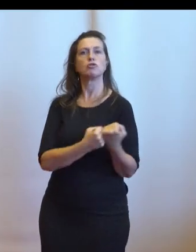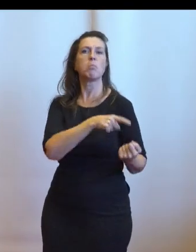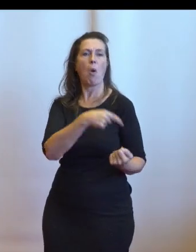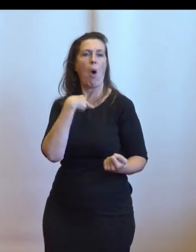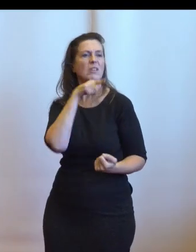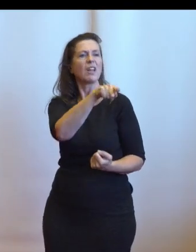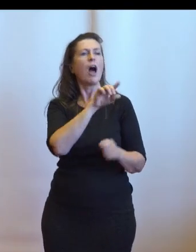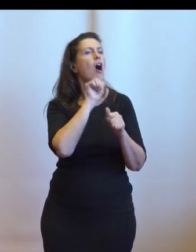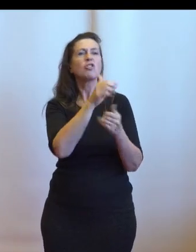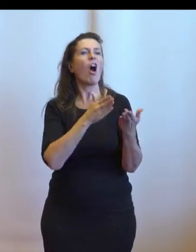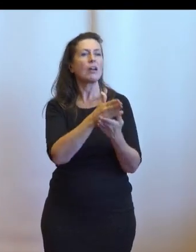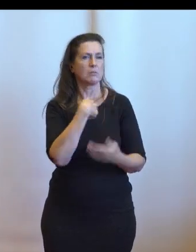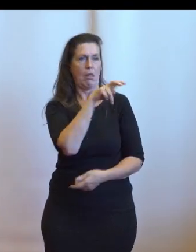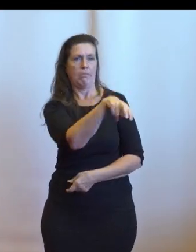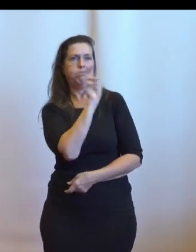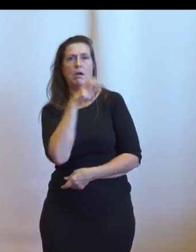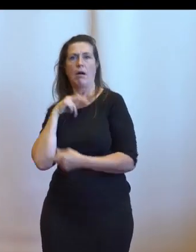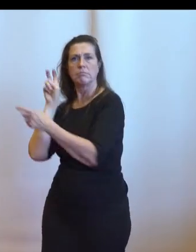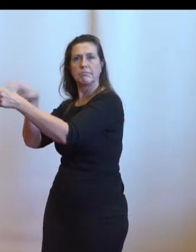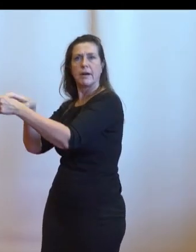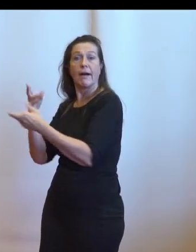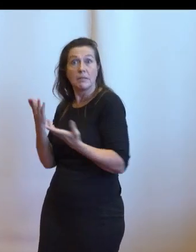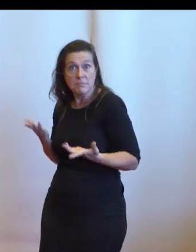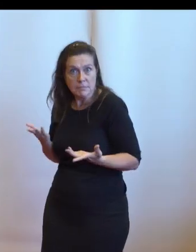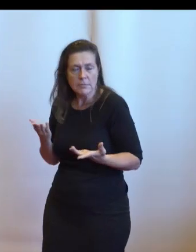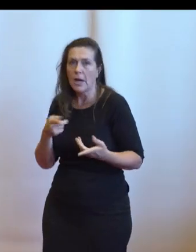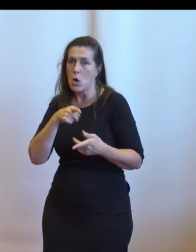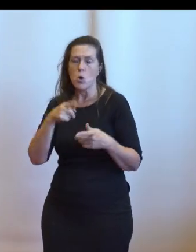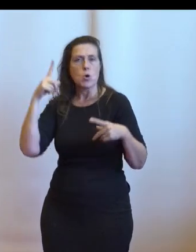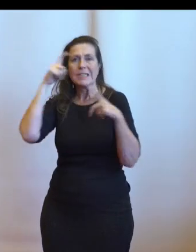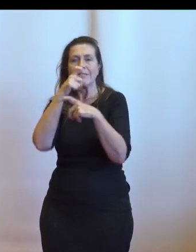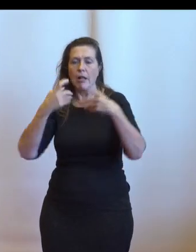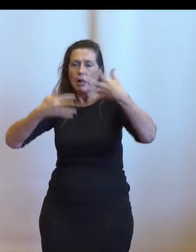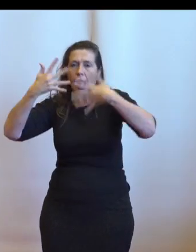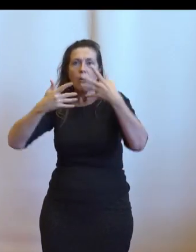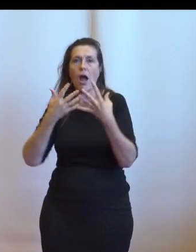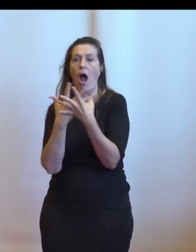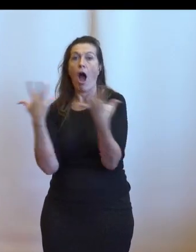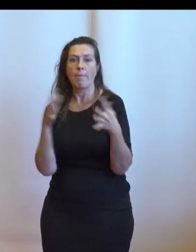the commercial benefits, I think, are huge and are actually very difficult to calculate.